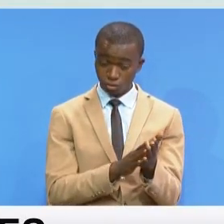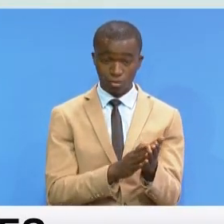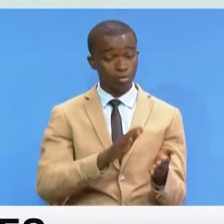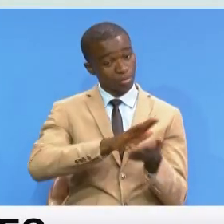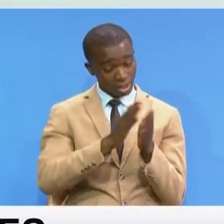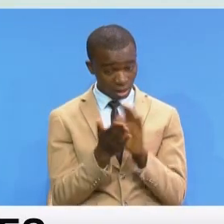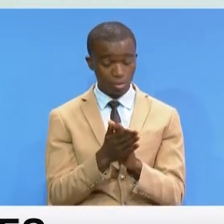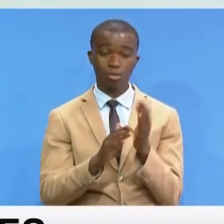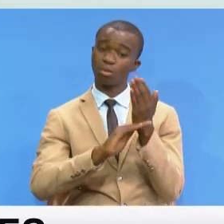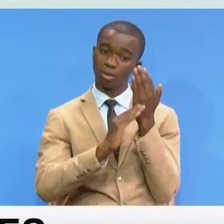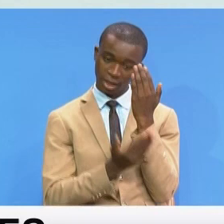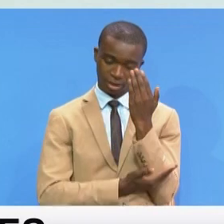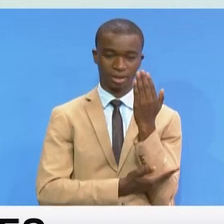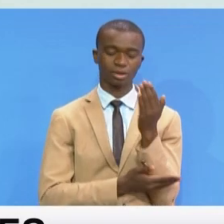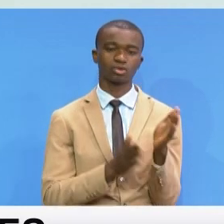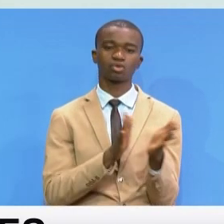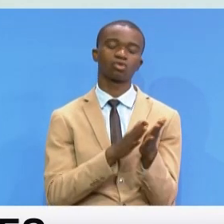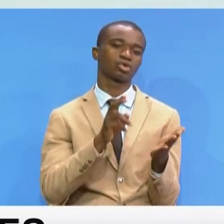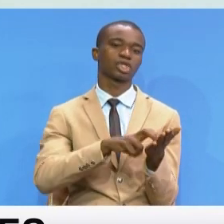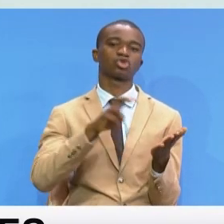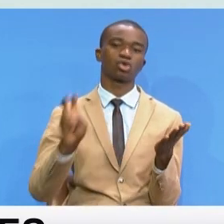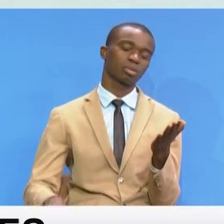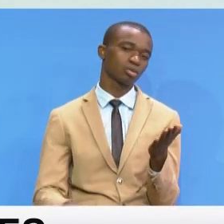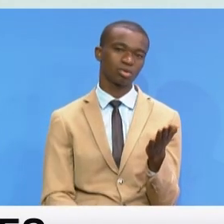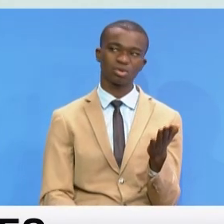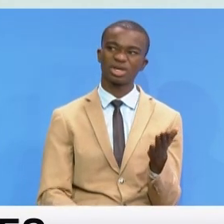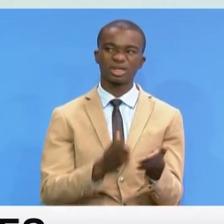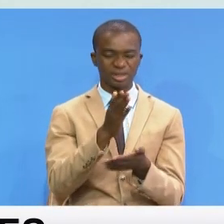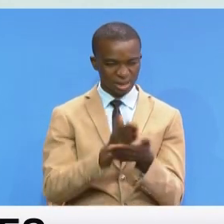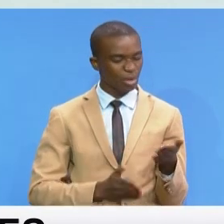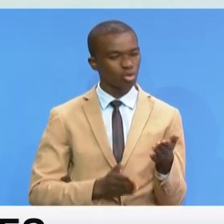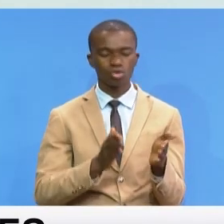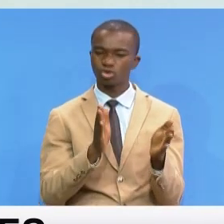274. Girls who return from marriages taking back to school